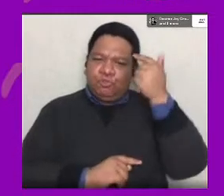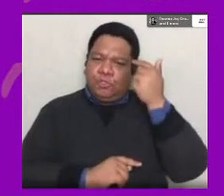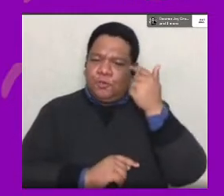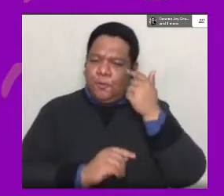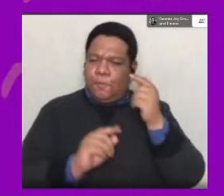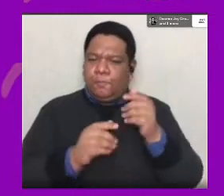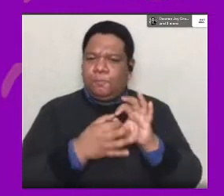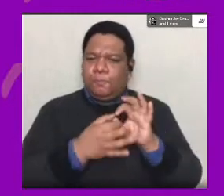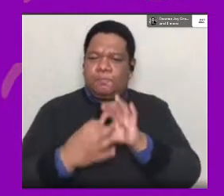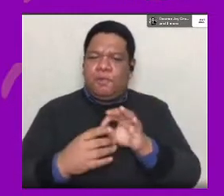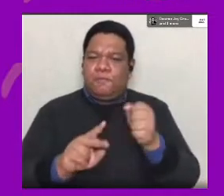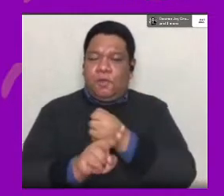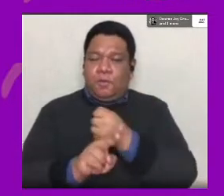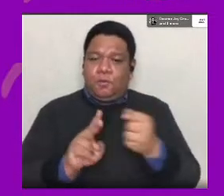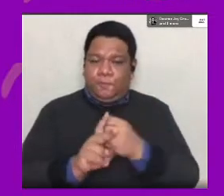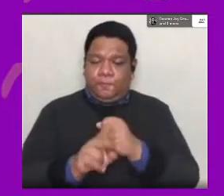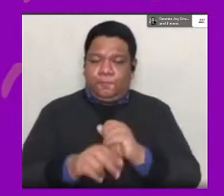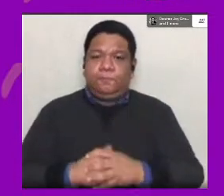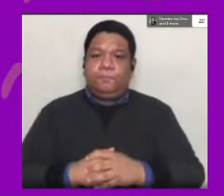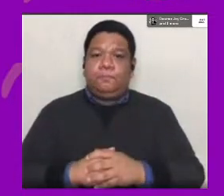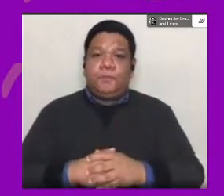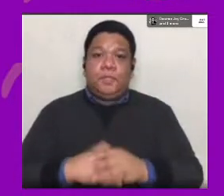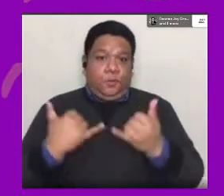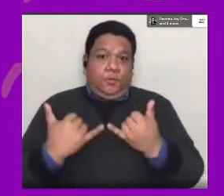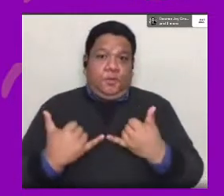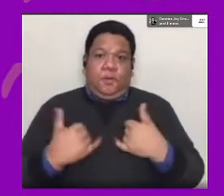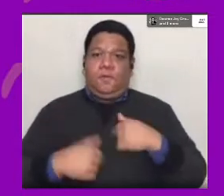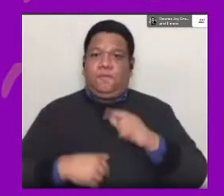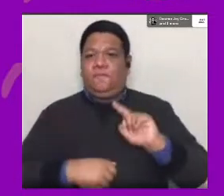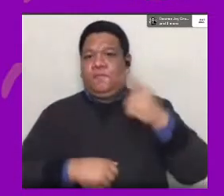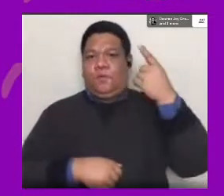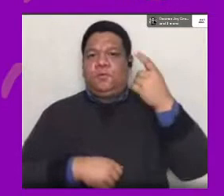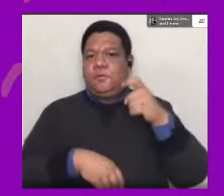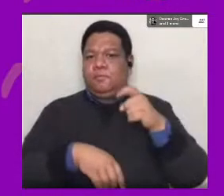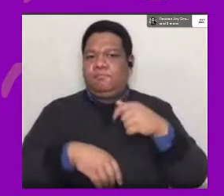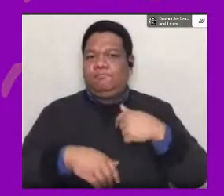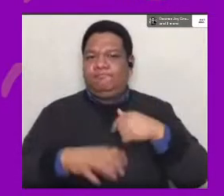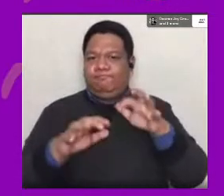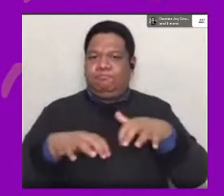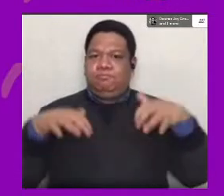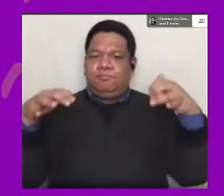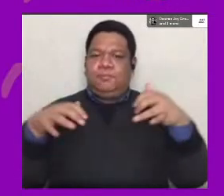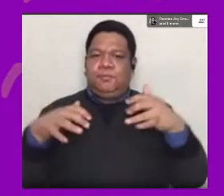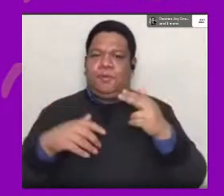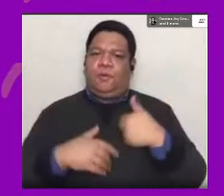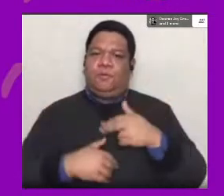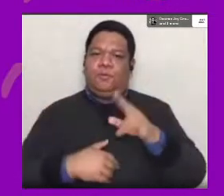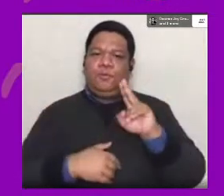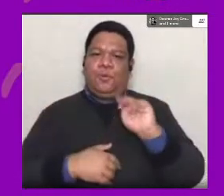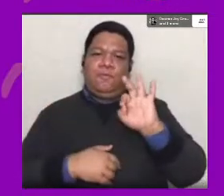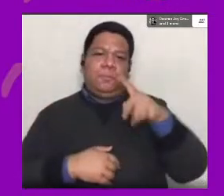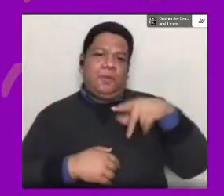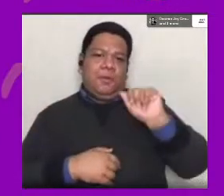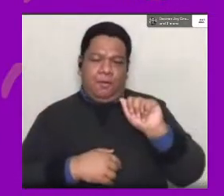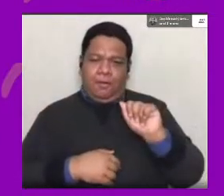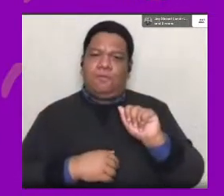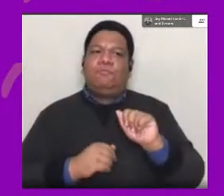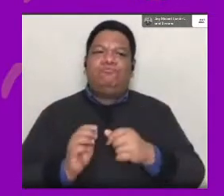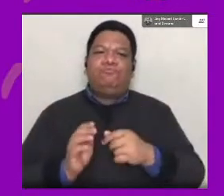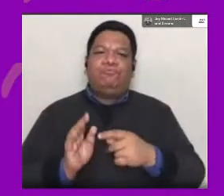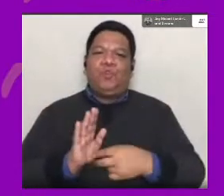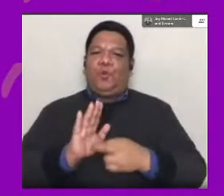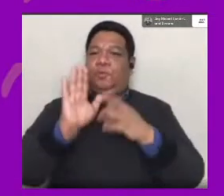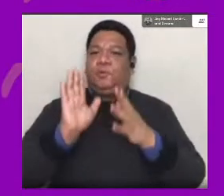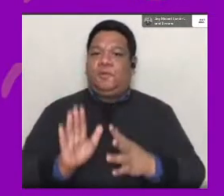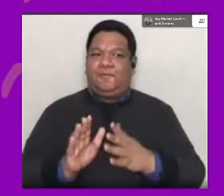is my first national convening as UNFPA country representative in the Philippines, where I recently arrived.